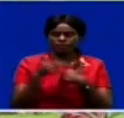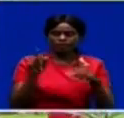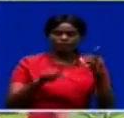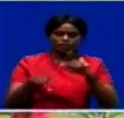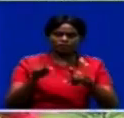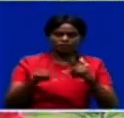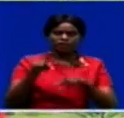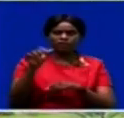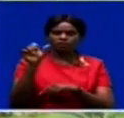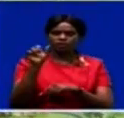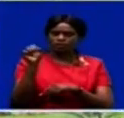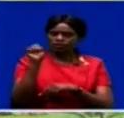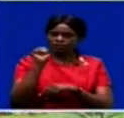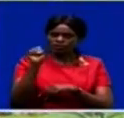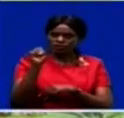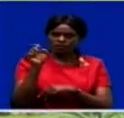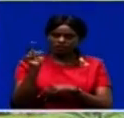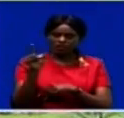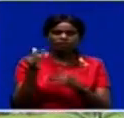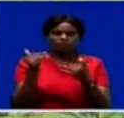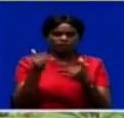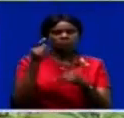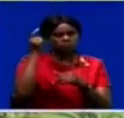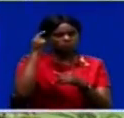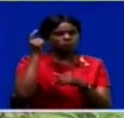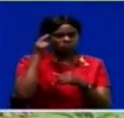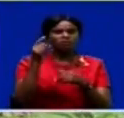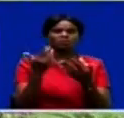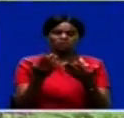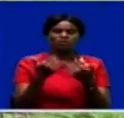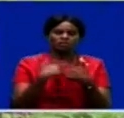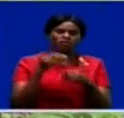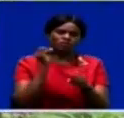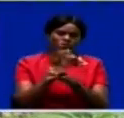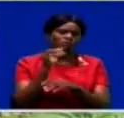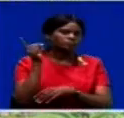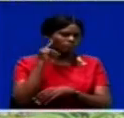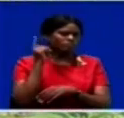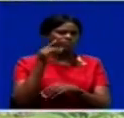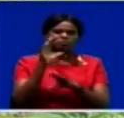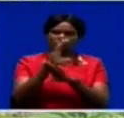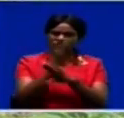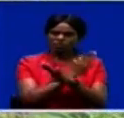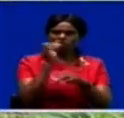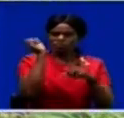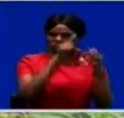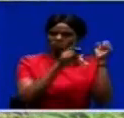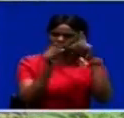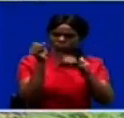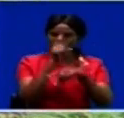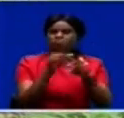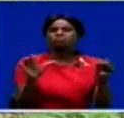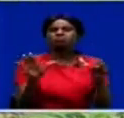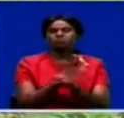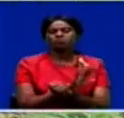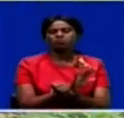Sesheke are open-minded and they are ready to listen. They have been disappointed a number of times, and